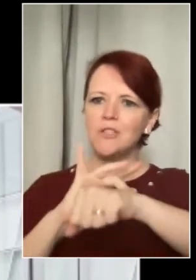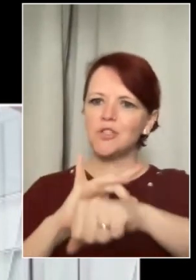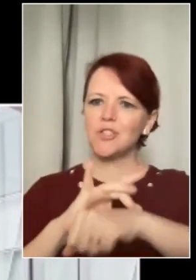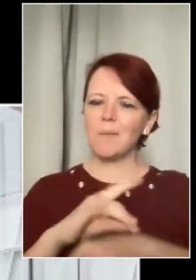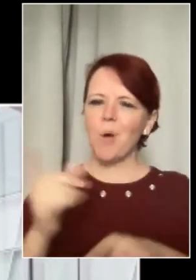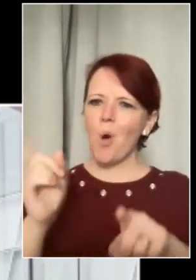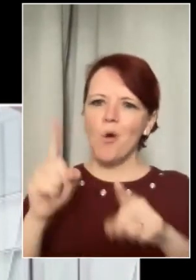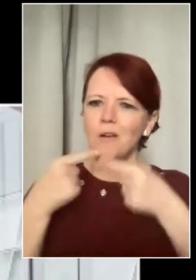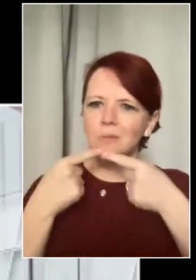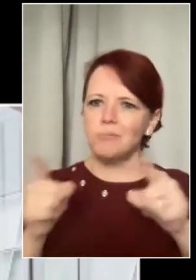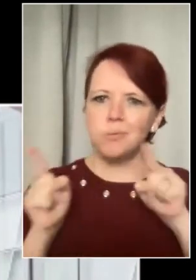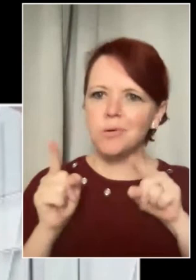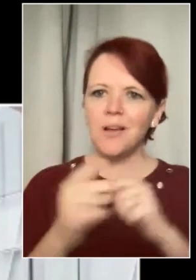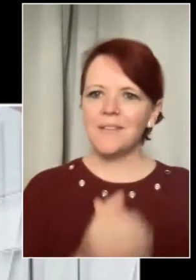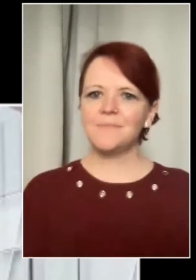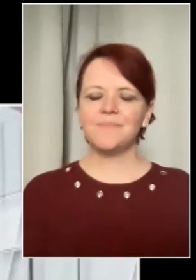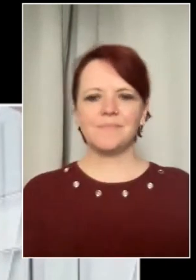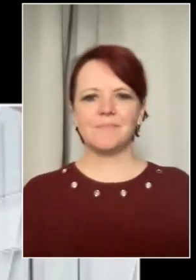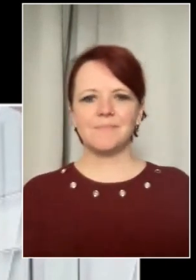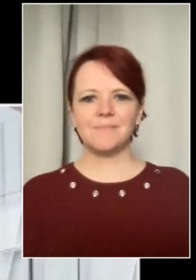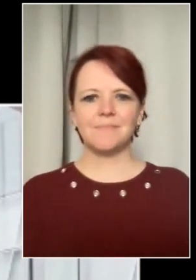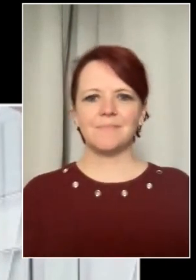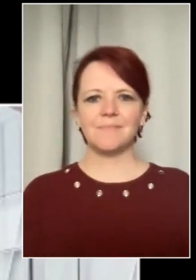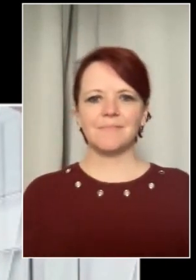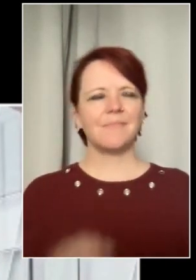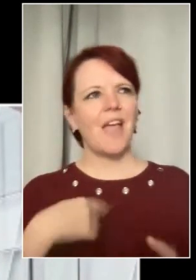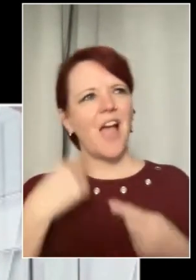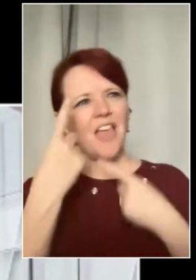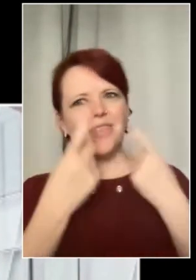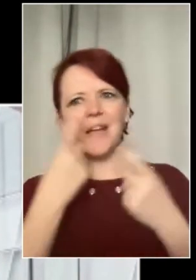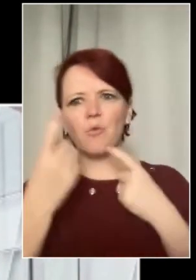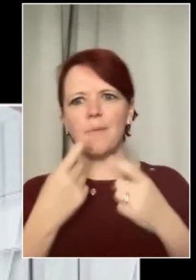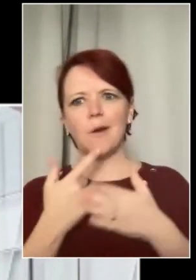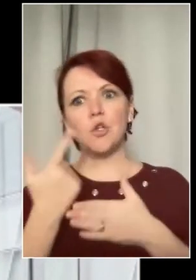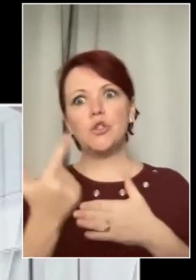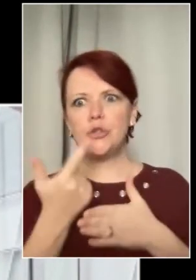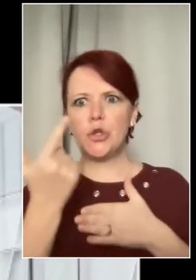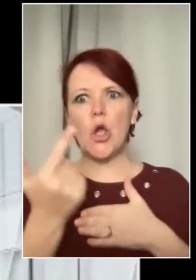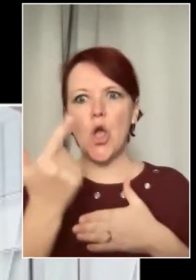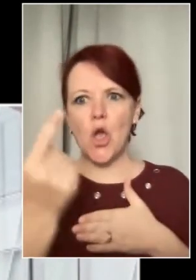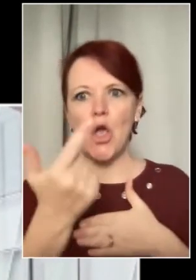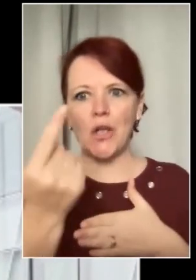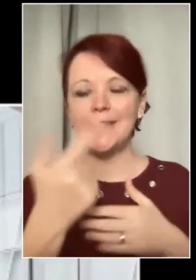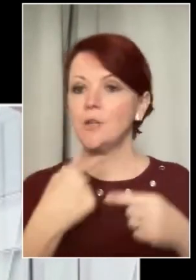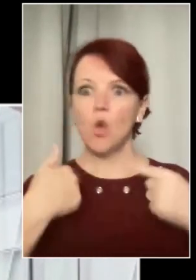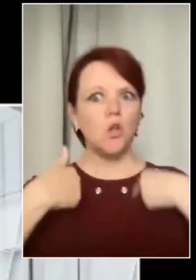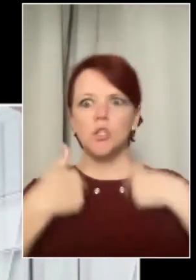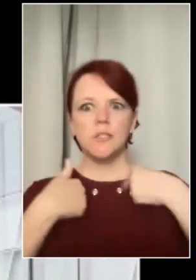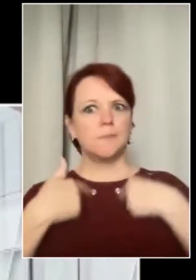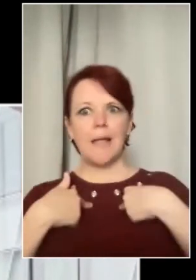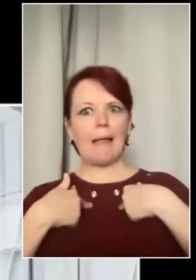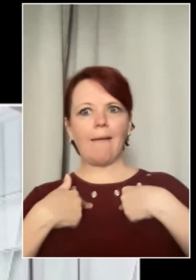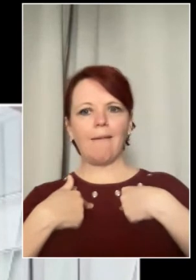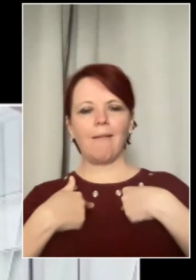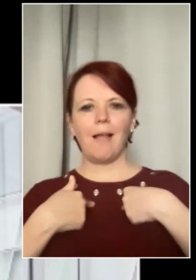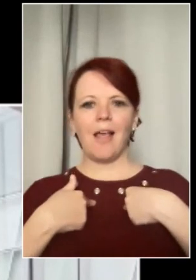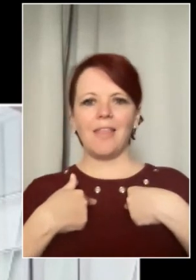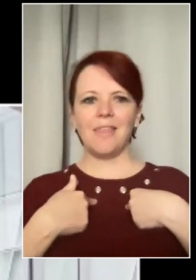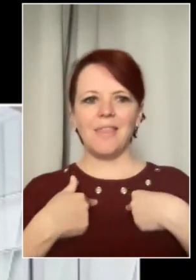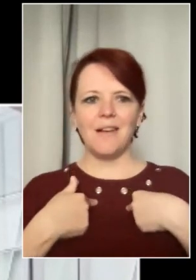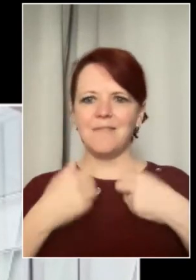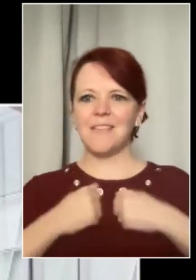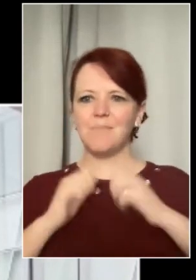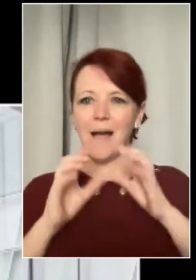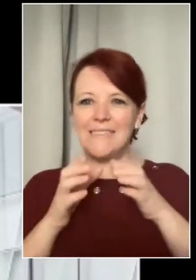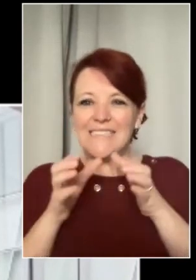sharing? So I think we've been on a journey, and it's not just me. There is all of my colleagues